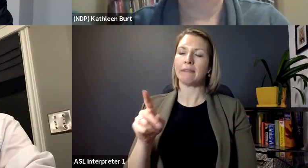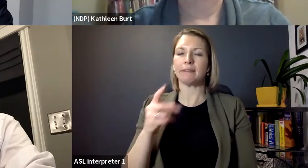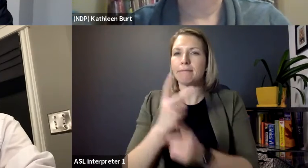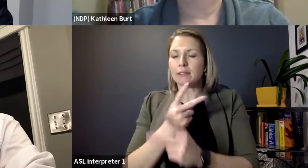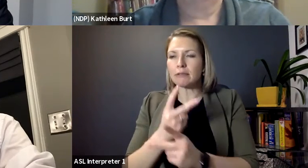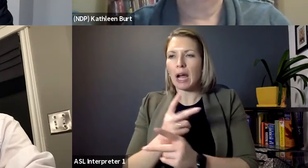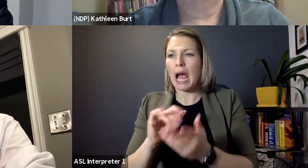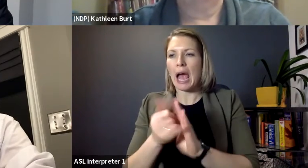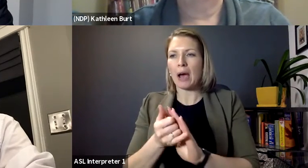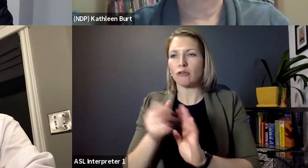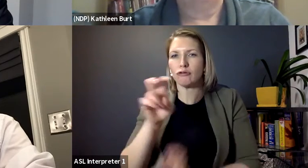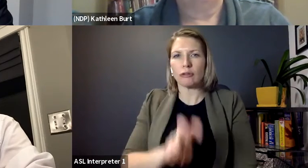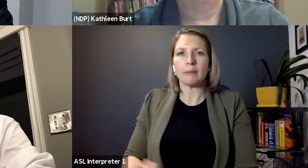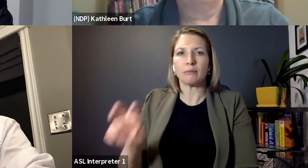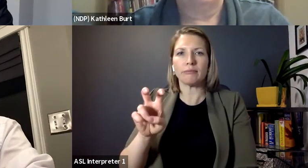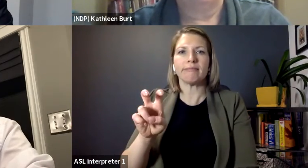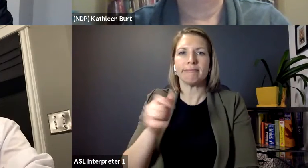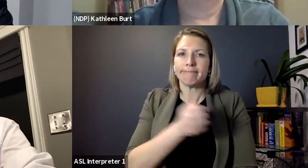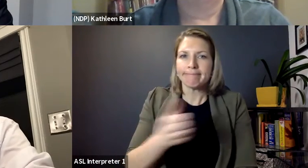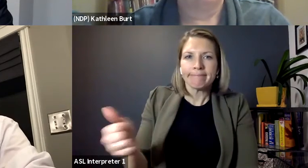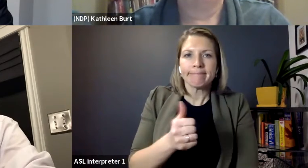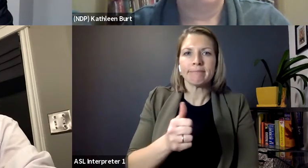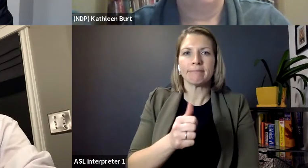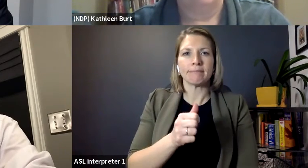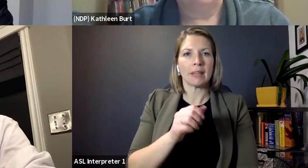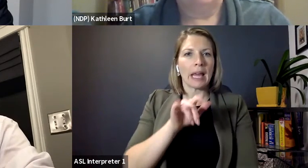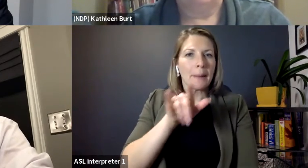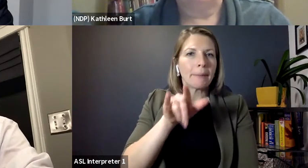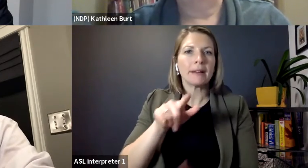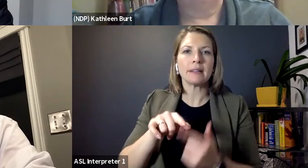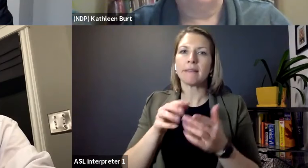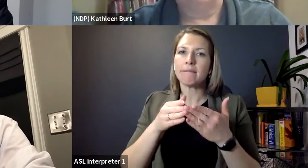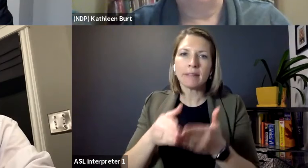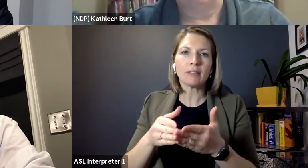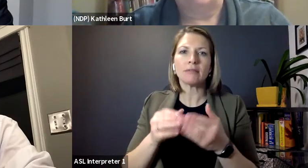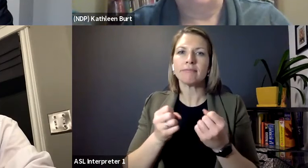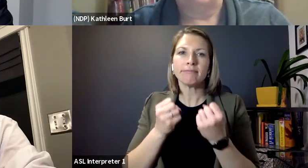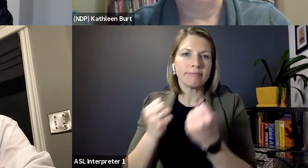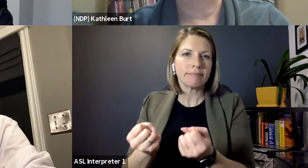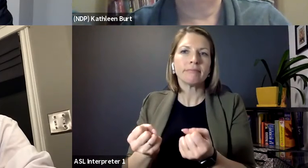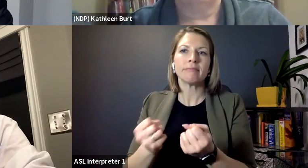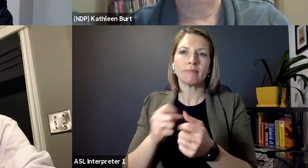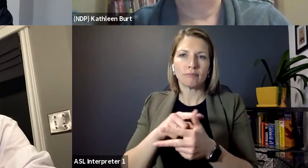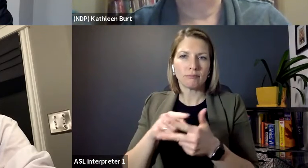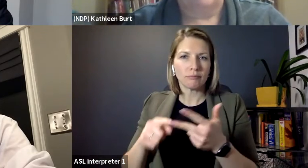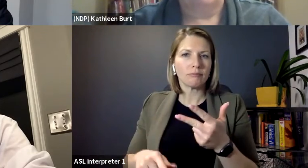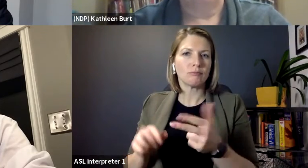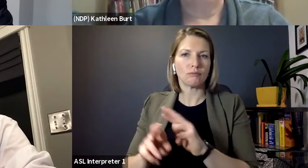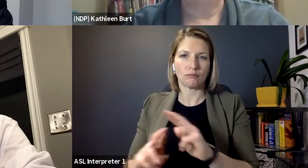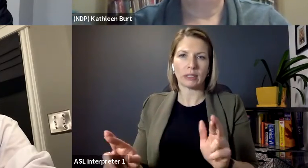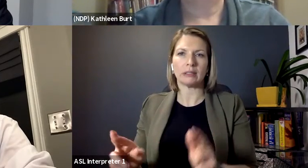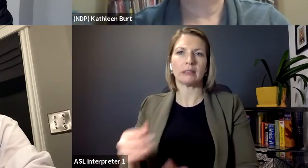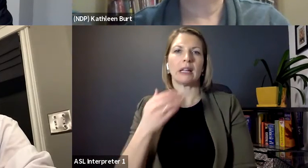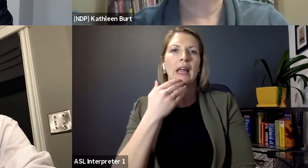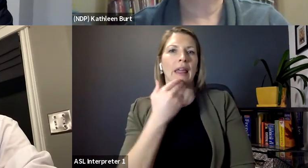system to make sure that it's ready to go. I'd sure like to see. Thank you, Kathleen.